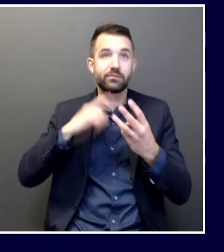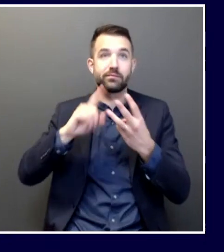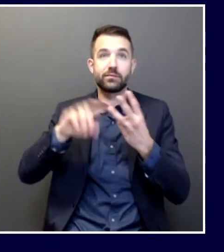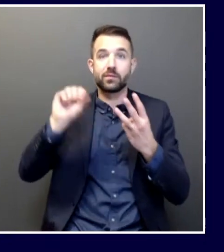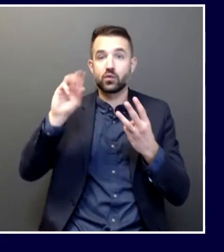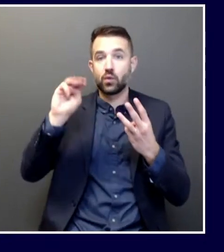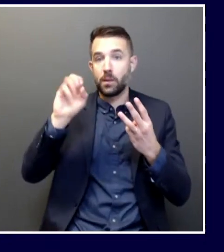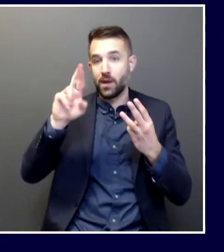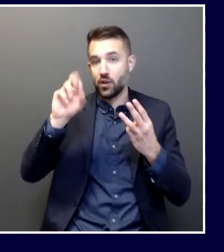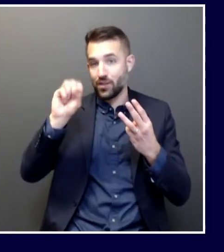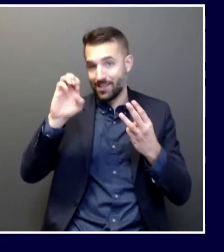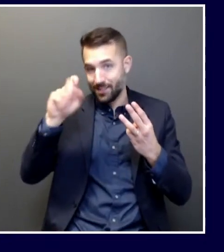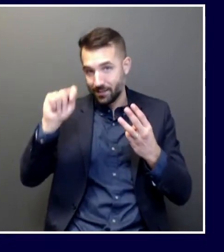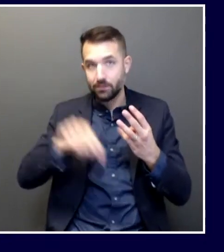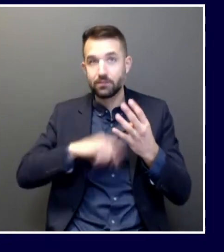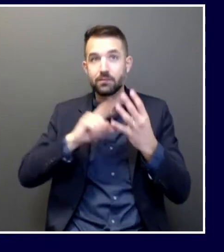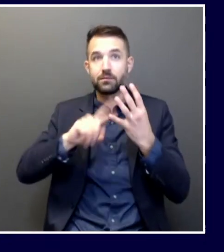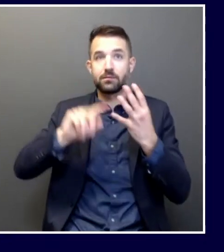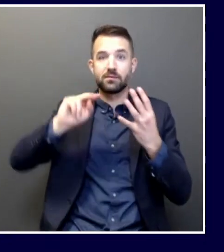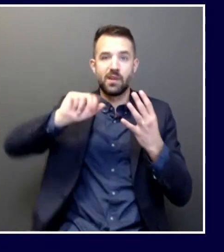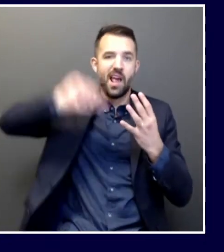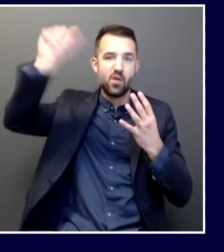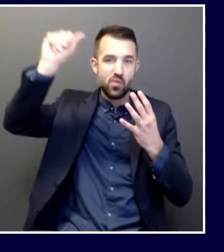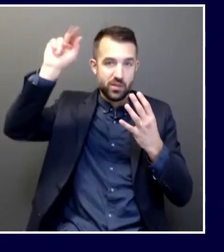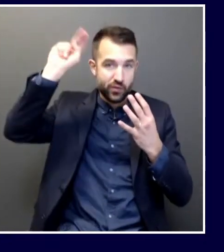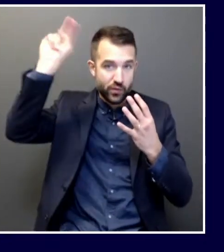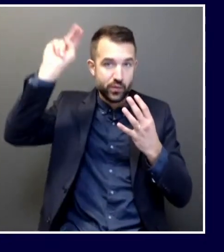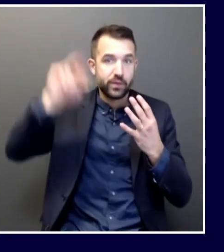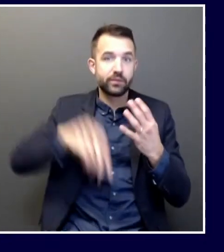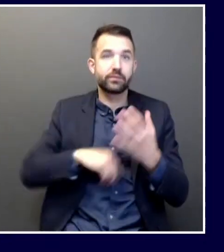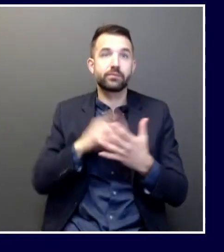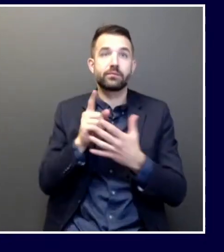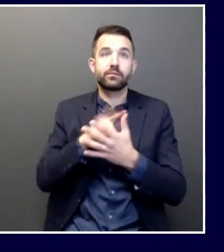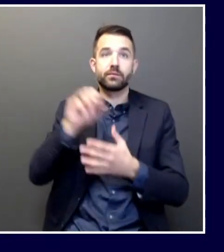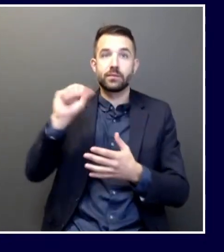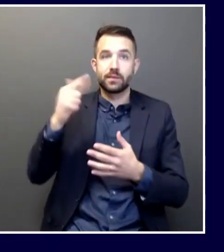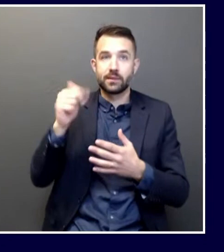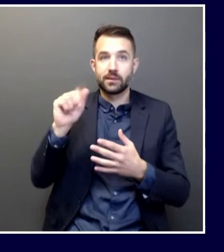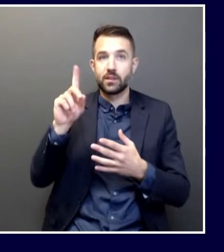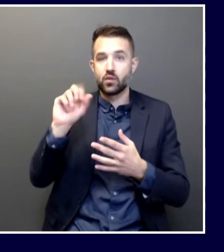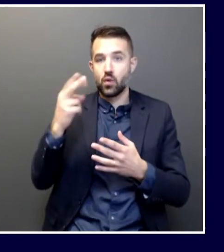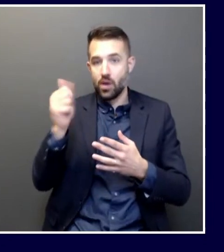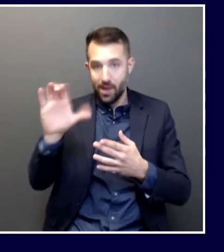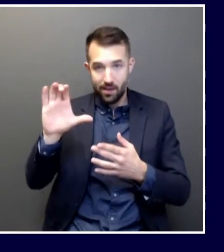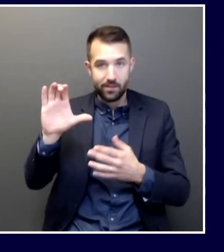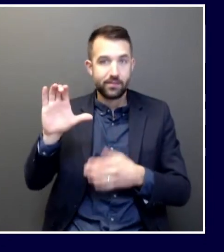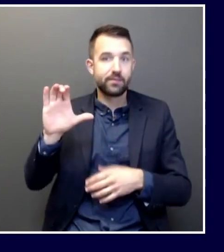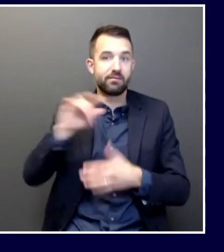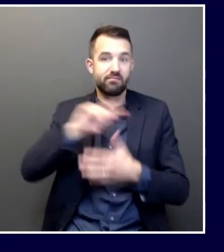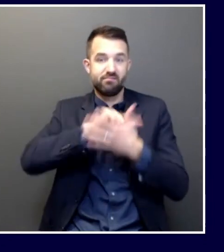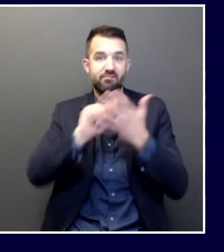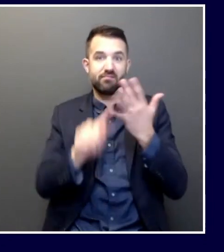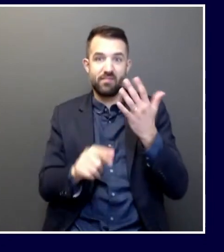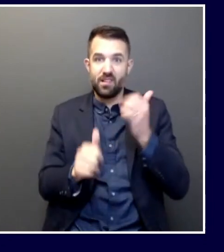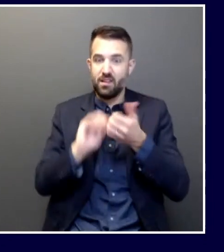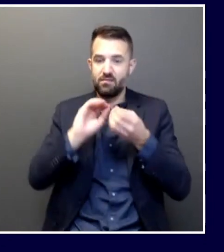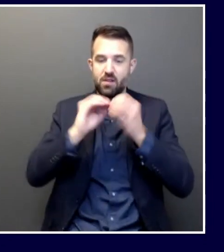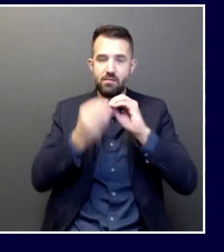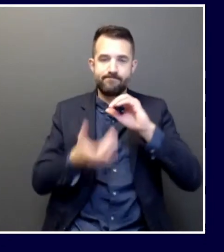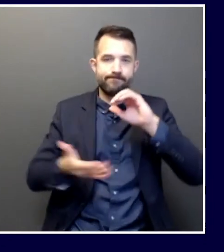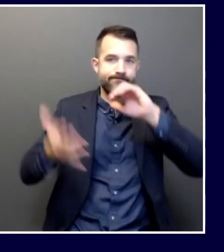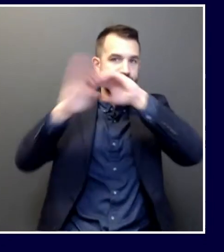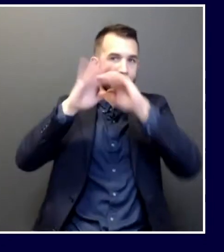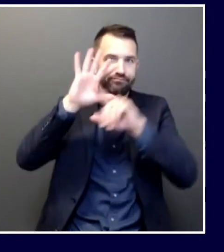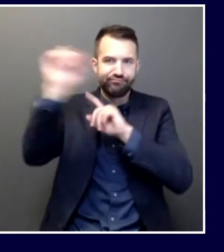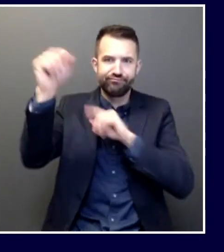Saginaw counties. That's for people in their teens and 20s. Let's zero in now on people in their 30s